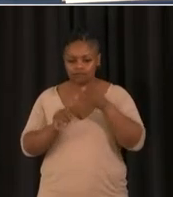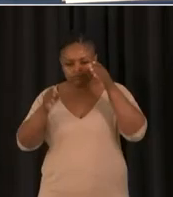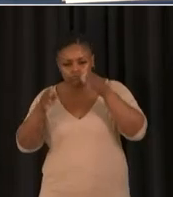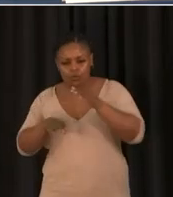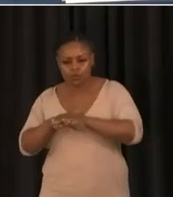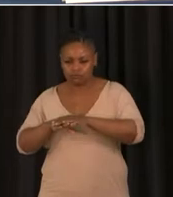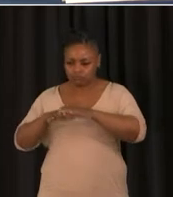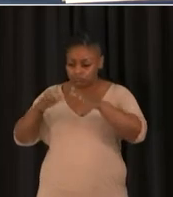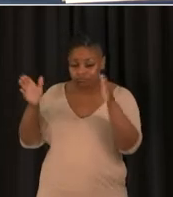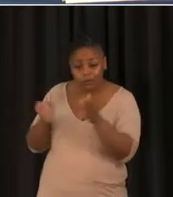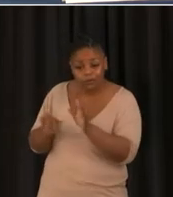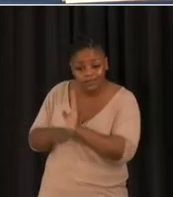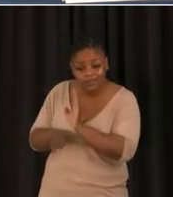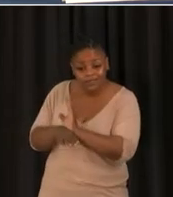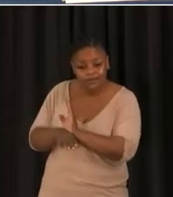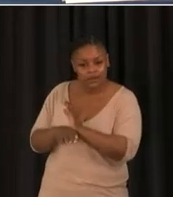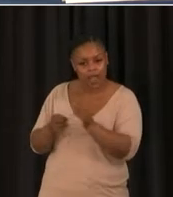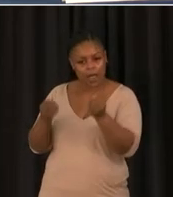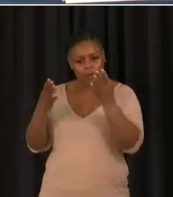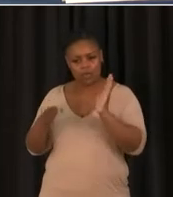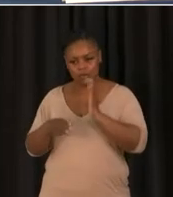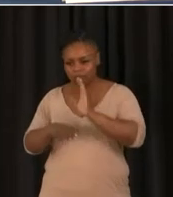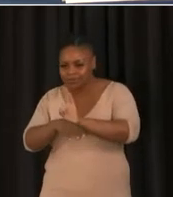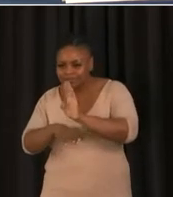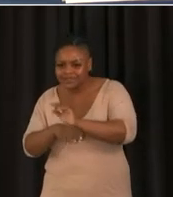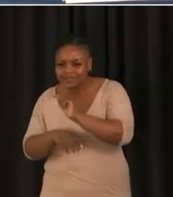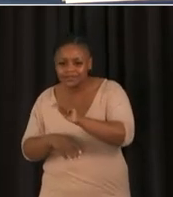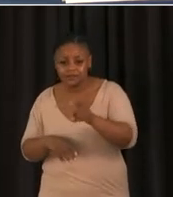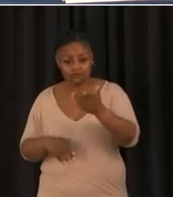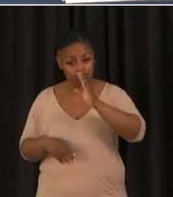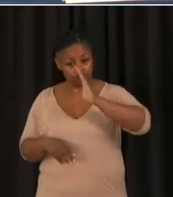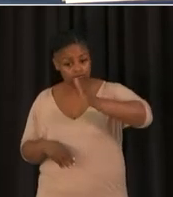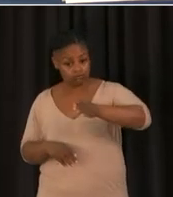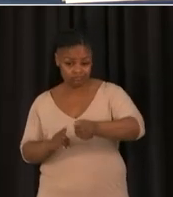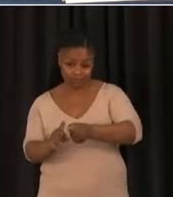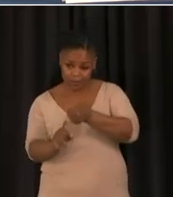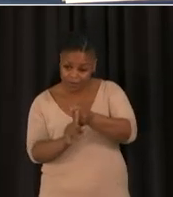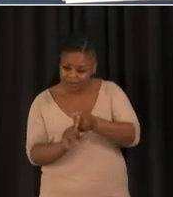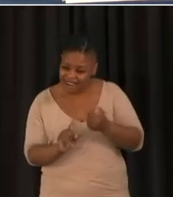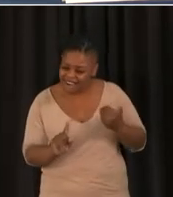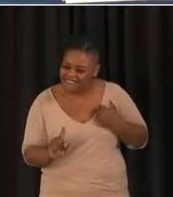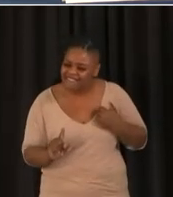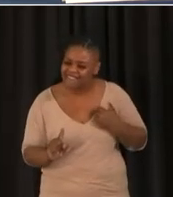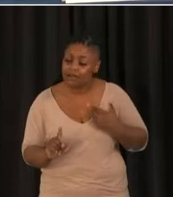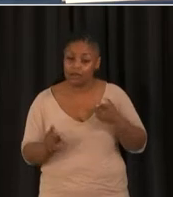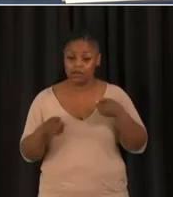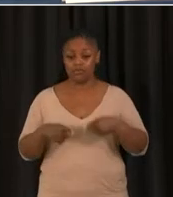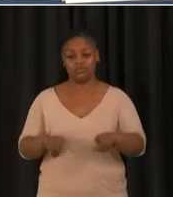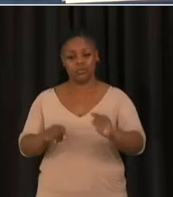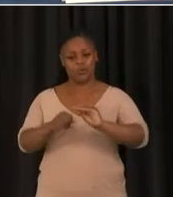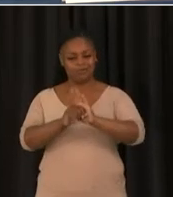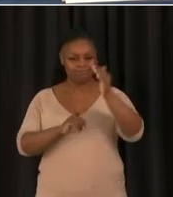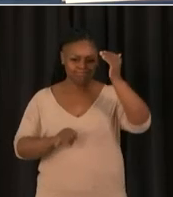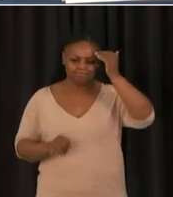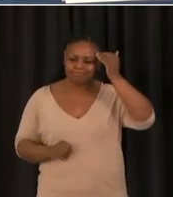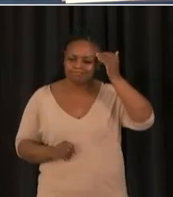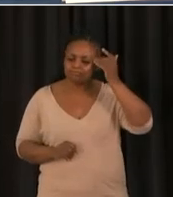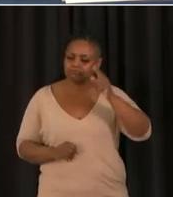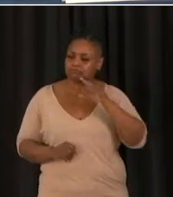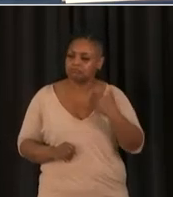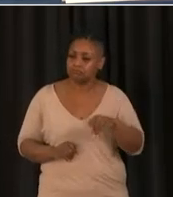for distressed homeowners. Over 440 households in the district were helped through